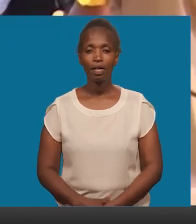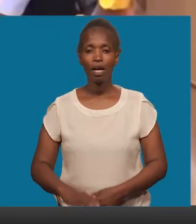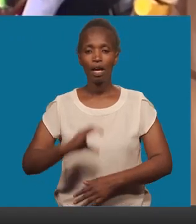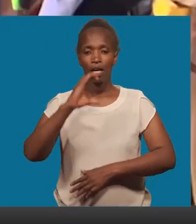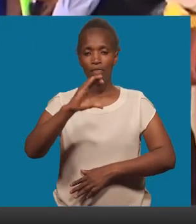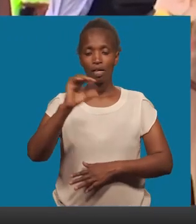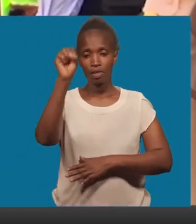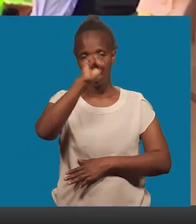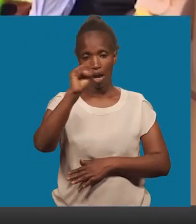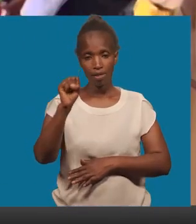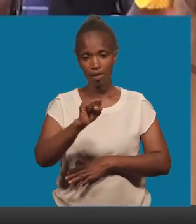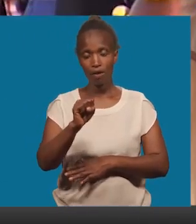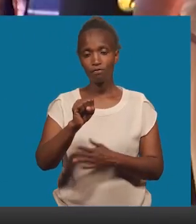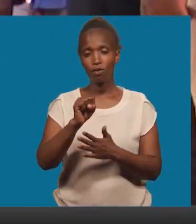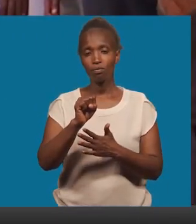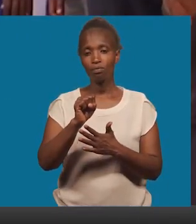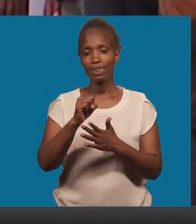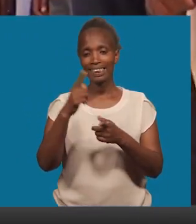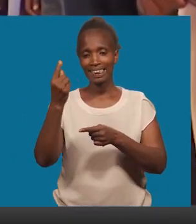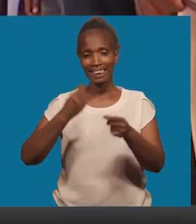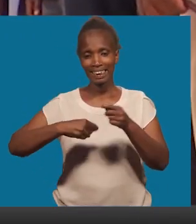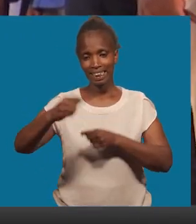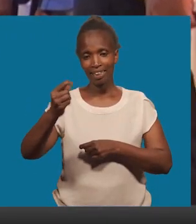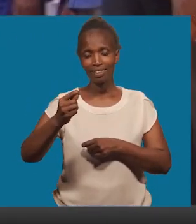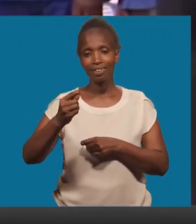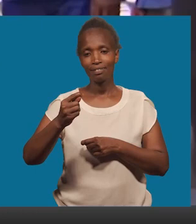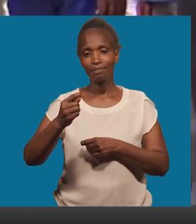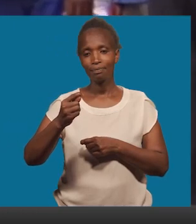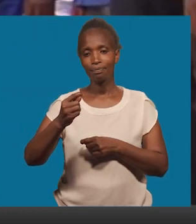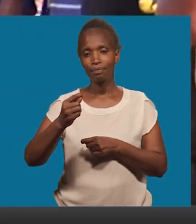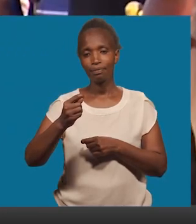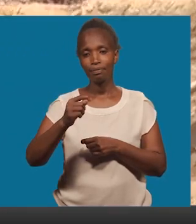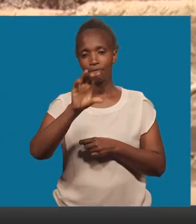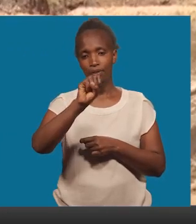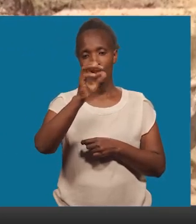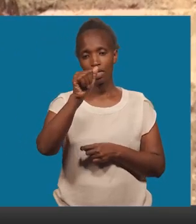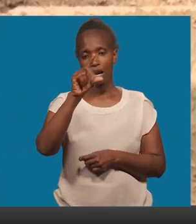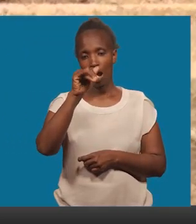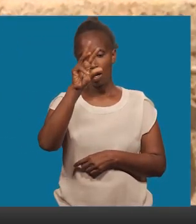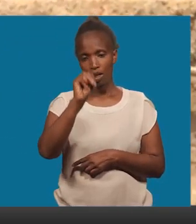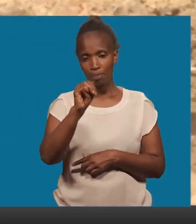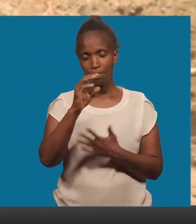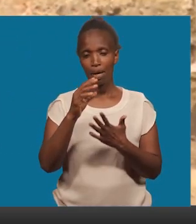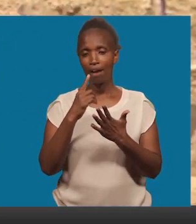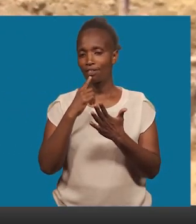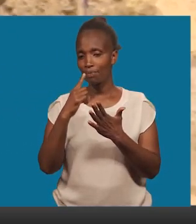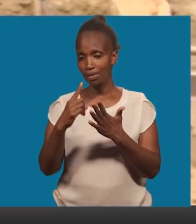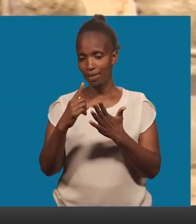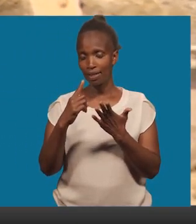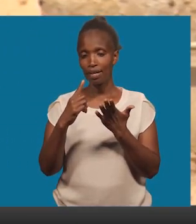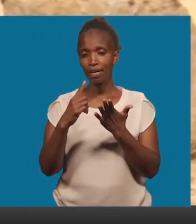Waziri wa shughuli za uchimbaji madini na ustawi wa uchumi wa bahari Salim Mvurya amesema